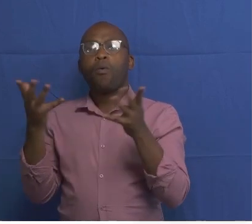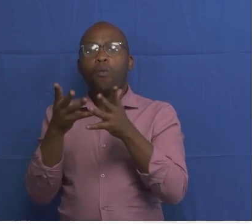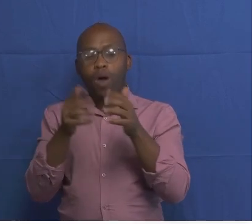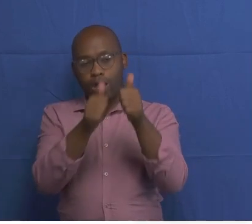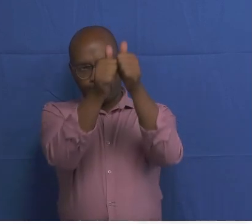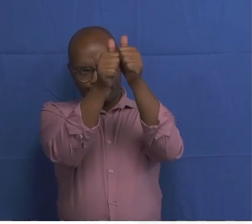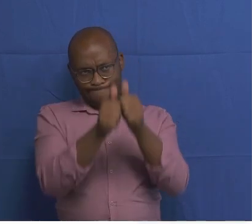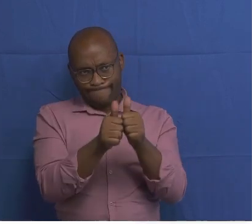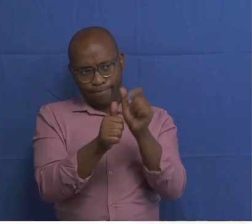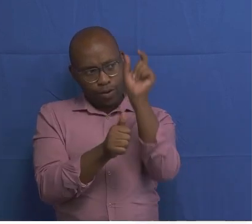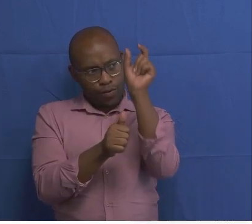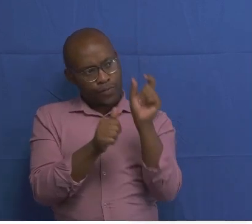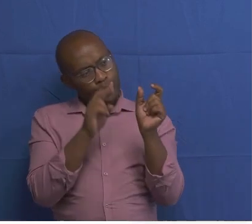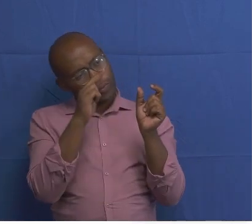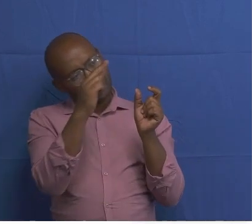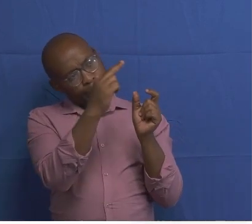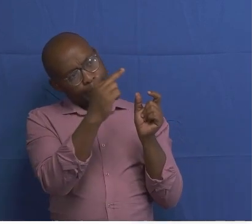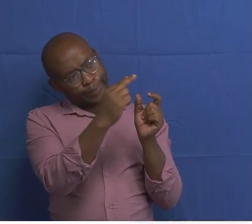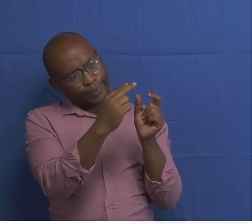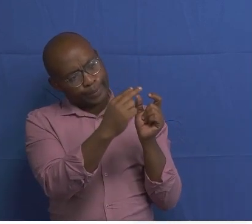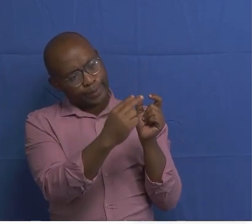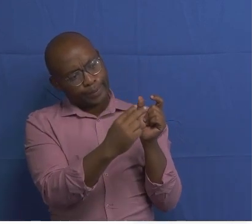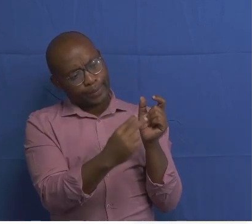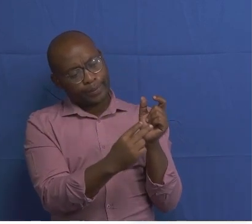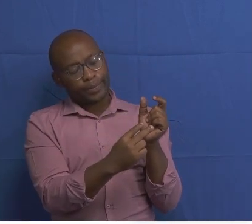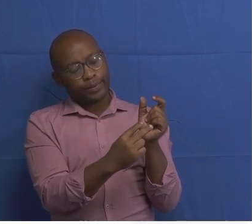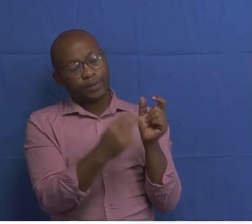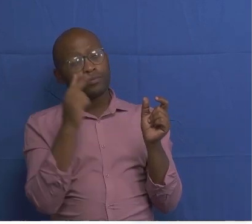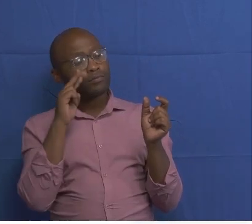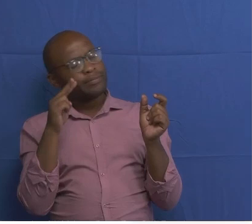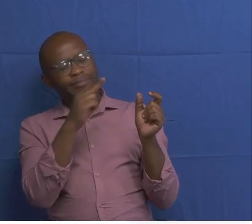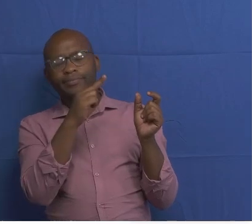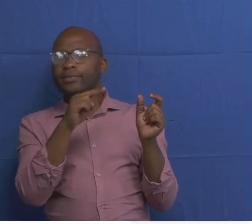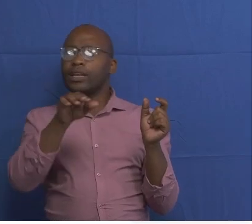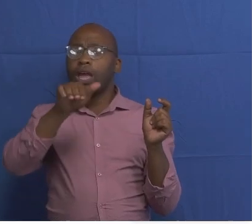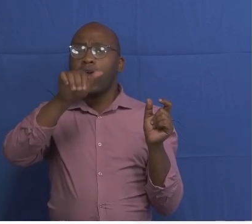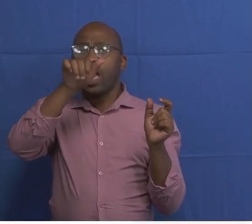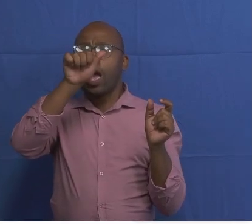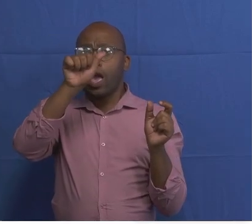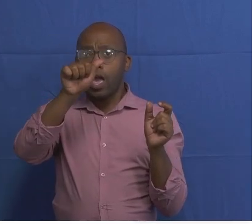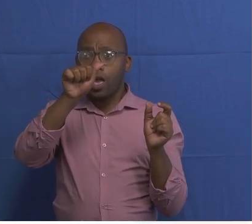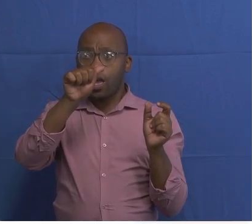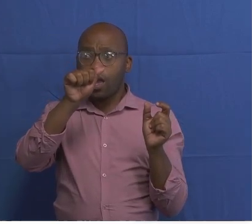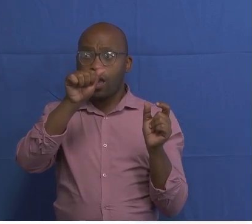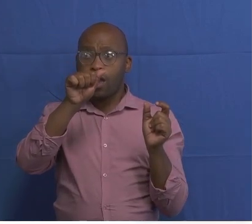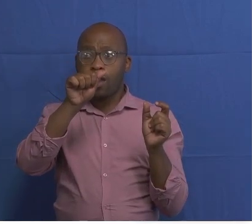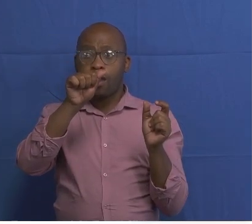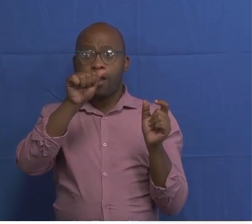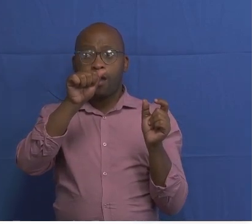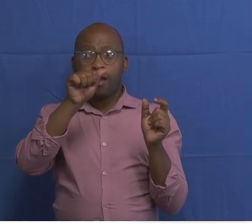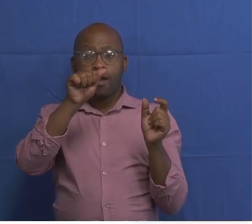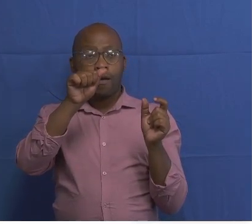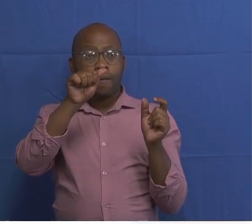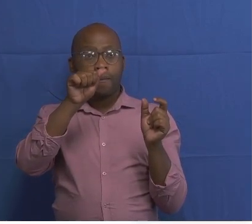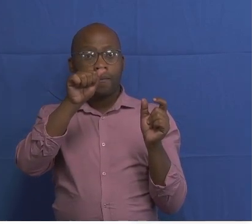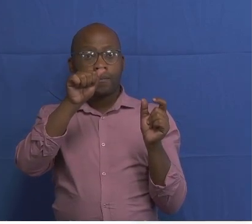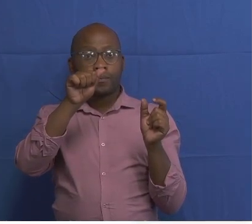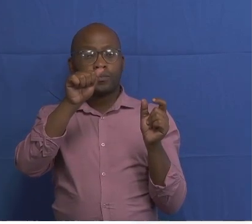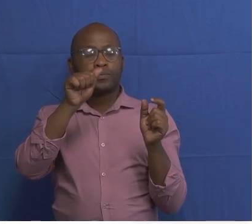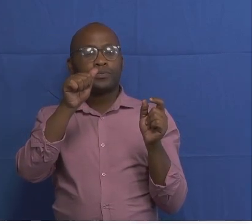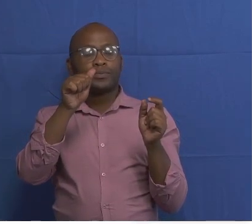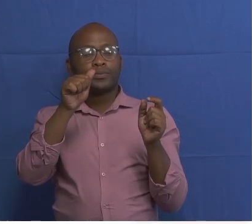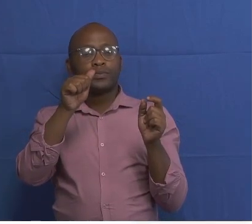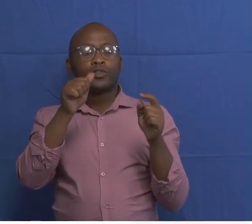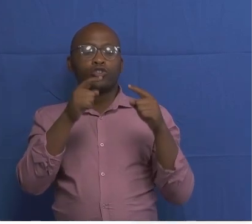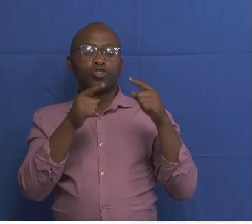gene. So now if we look at letter A, it is pointing at different alleles